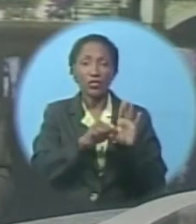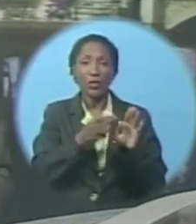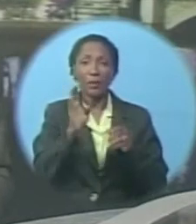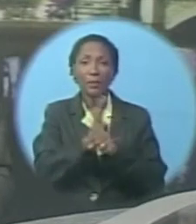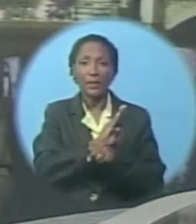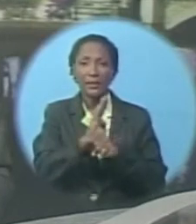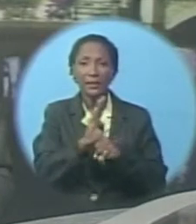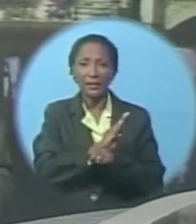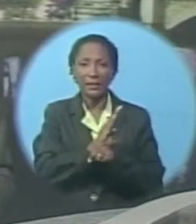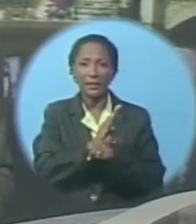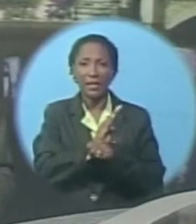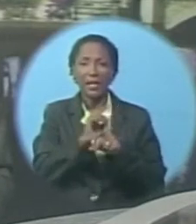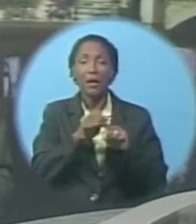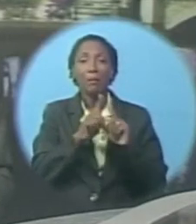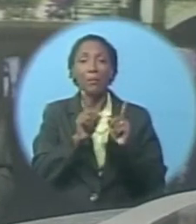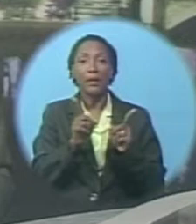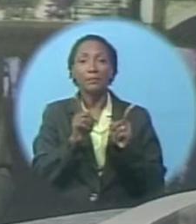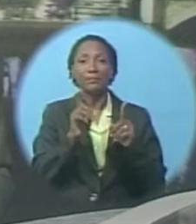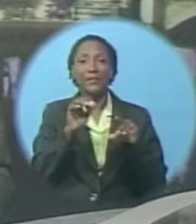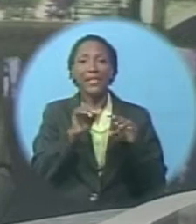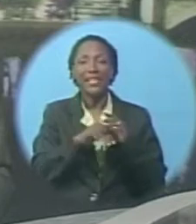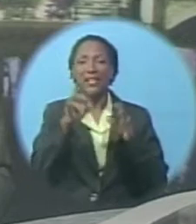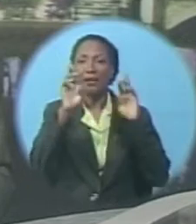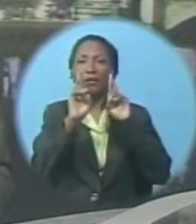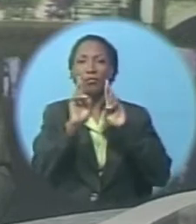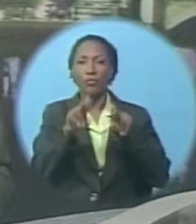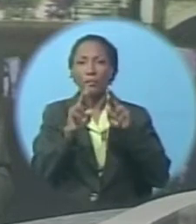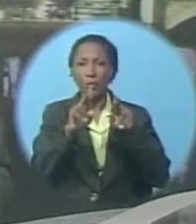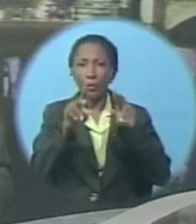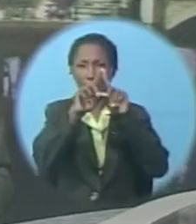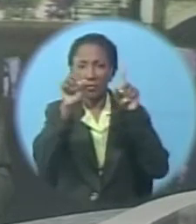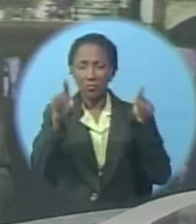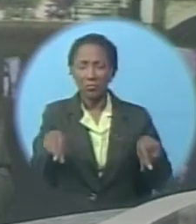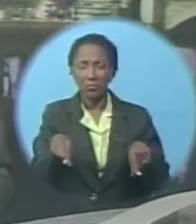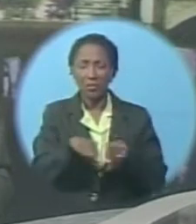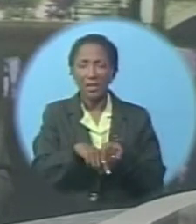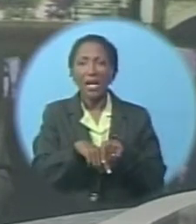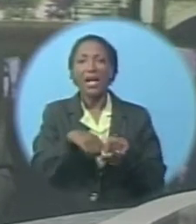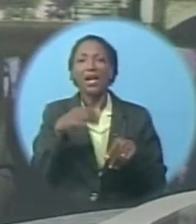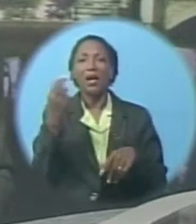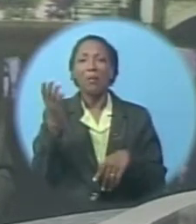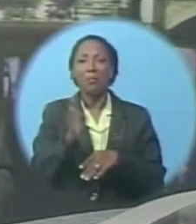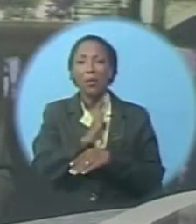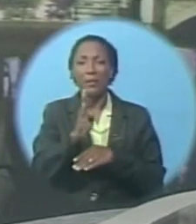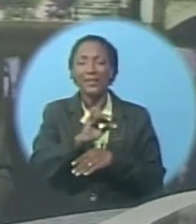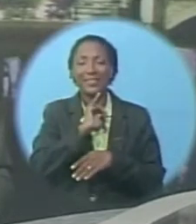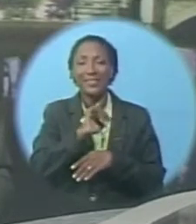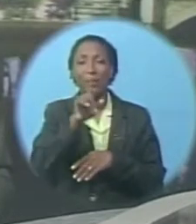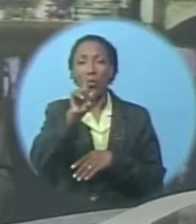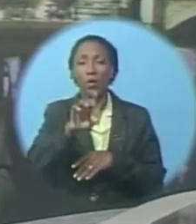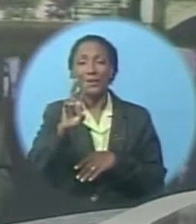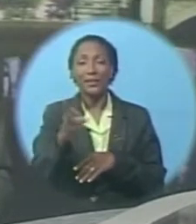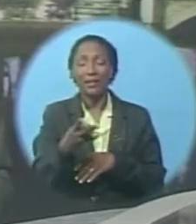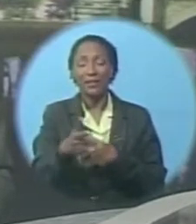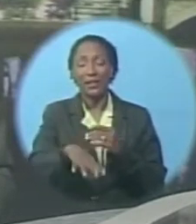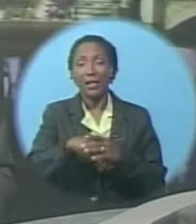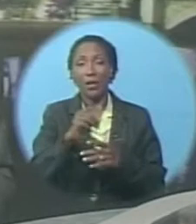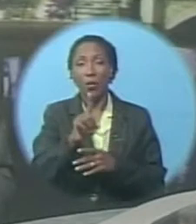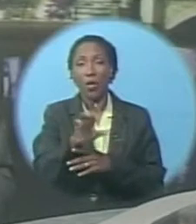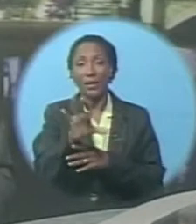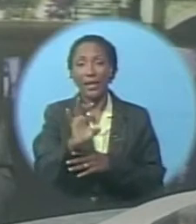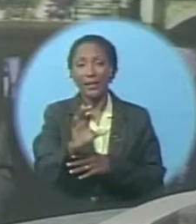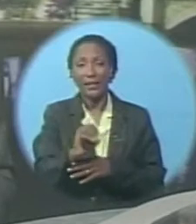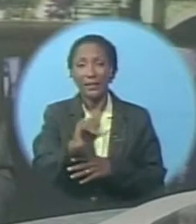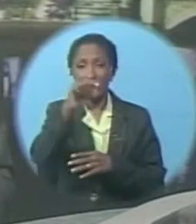latest Doing Business report, the country is ranked 117th out of 190, dropping 2 spots from 115th. The